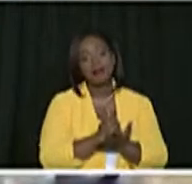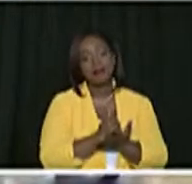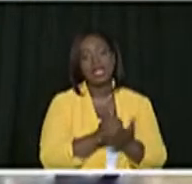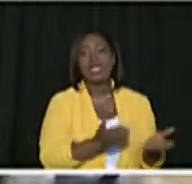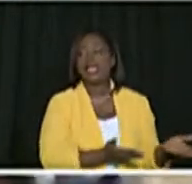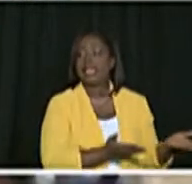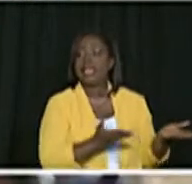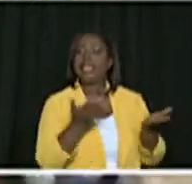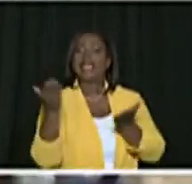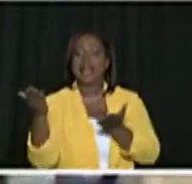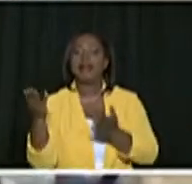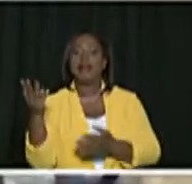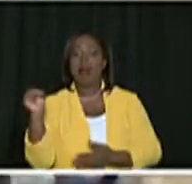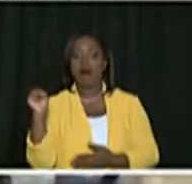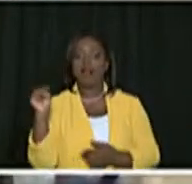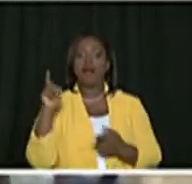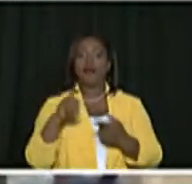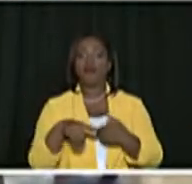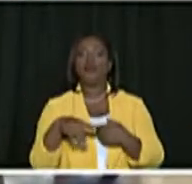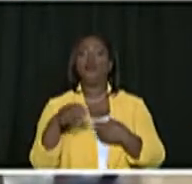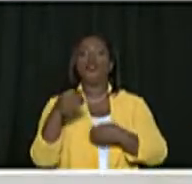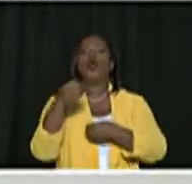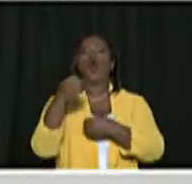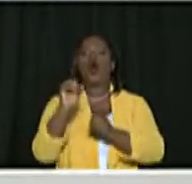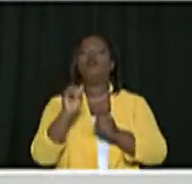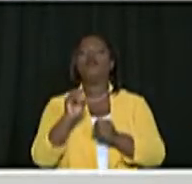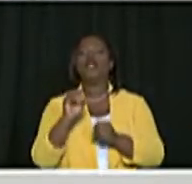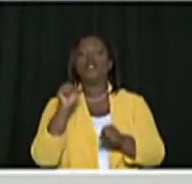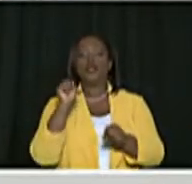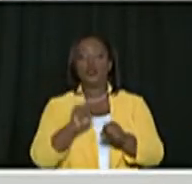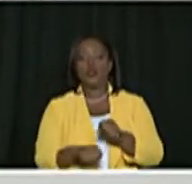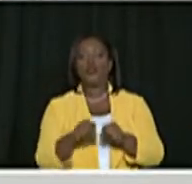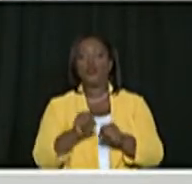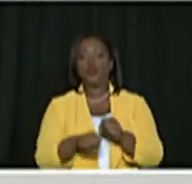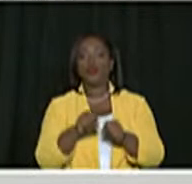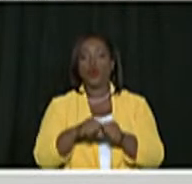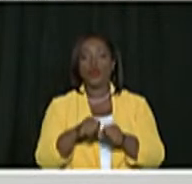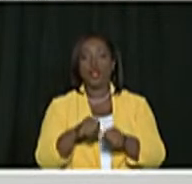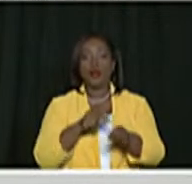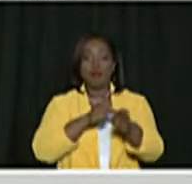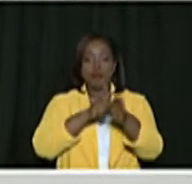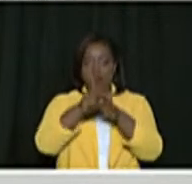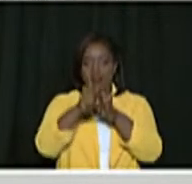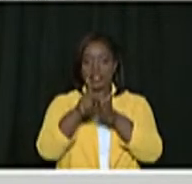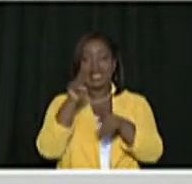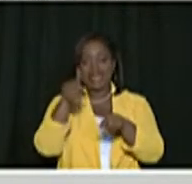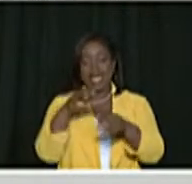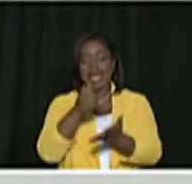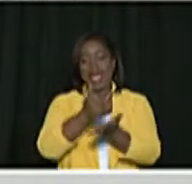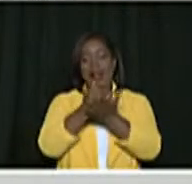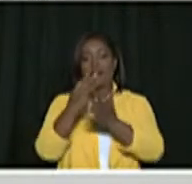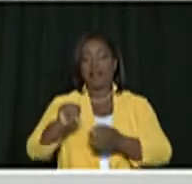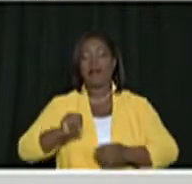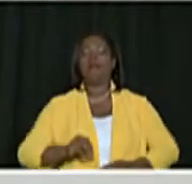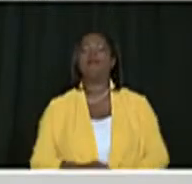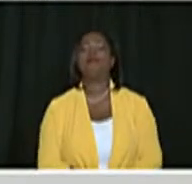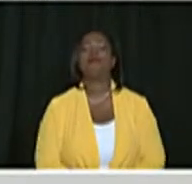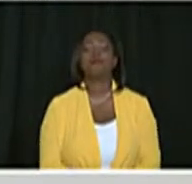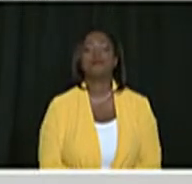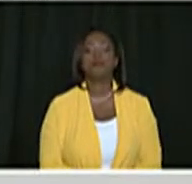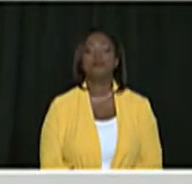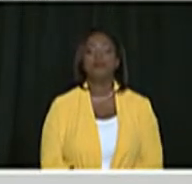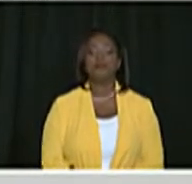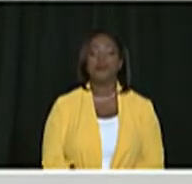be engaged by the professionals. One more question for you, Mr. Williams, because